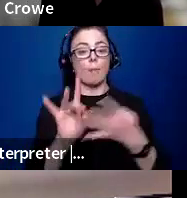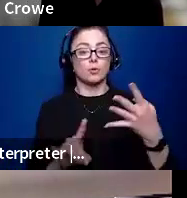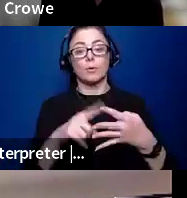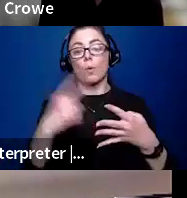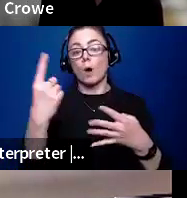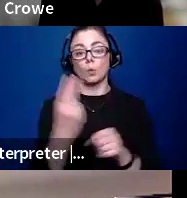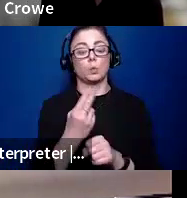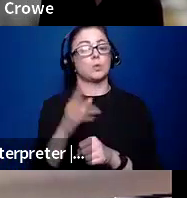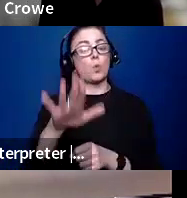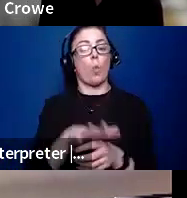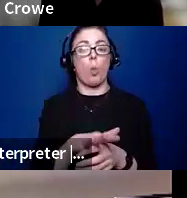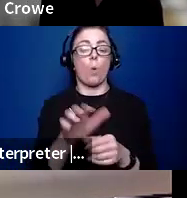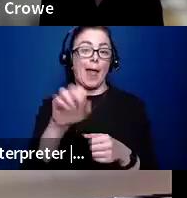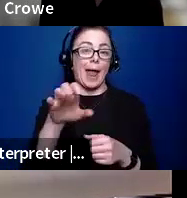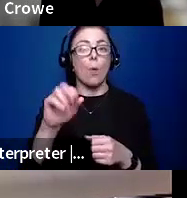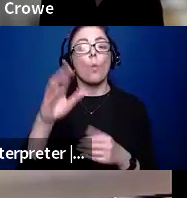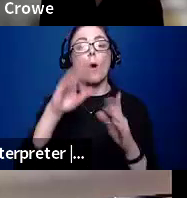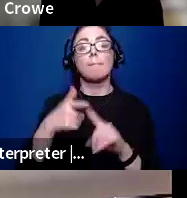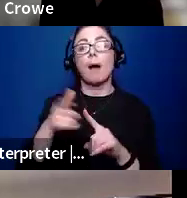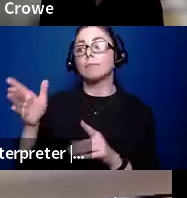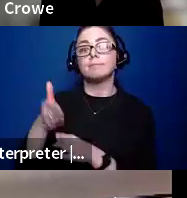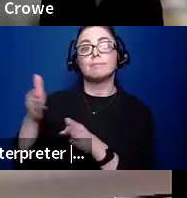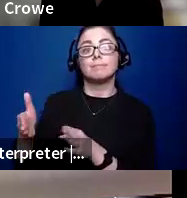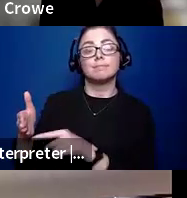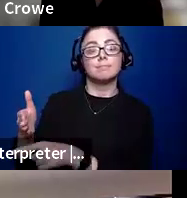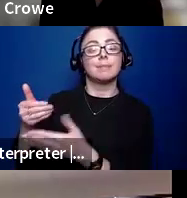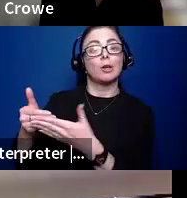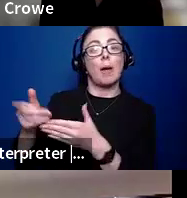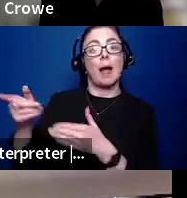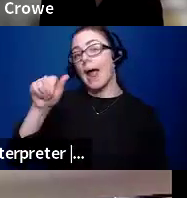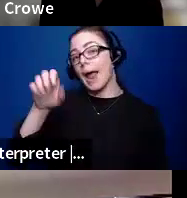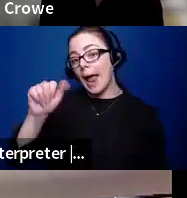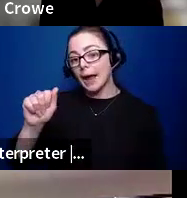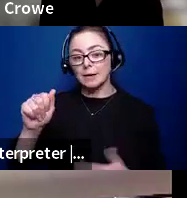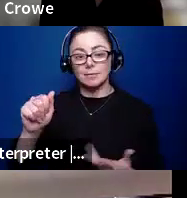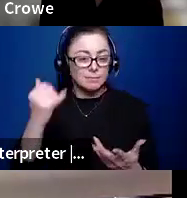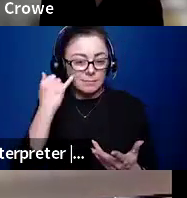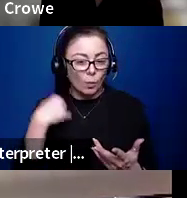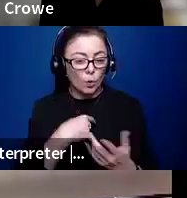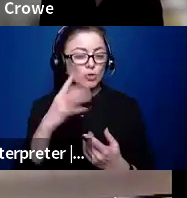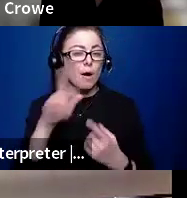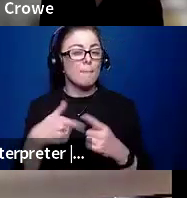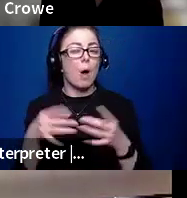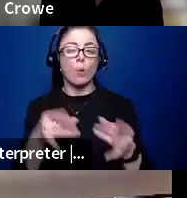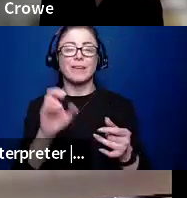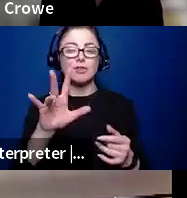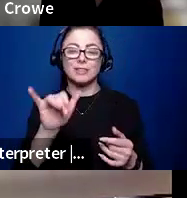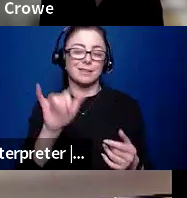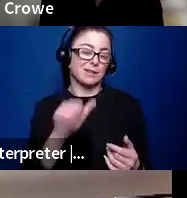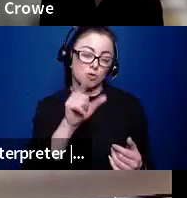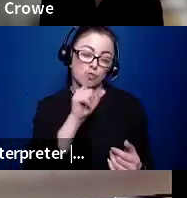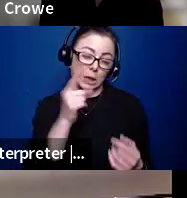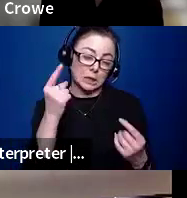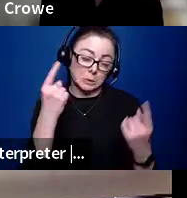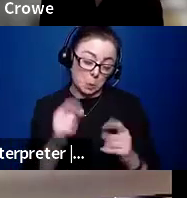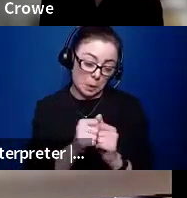neighboring AEAs, which if we're worrying about efficiency, this doesn't really seem conducive to that. Next was contract with a private company